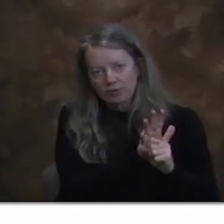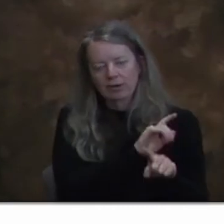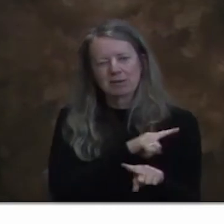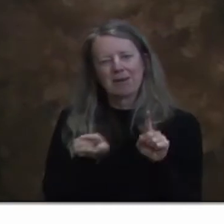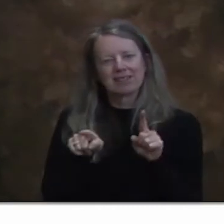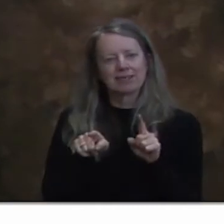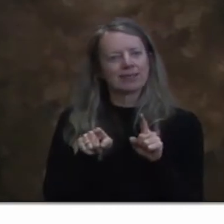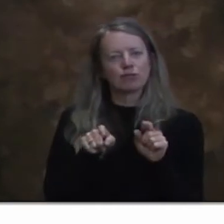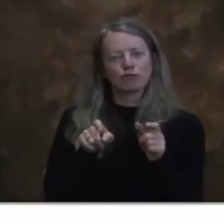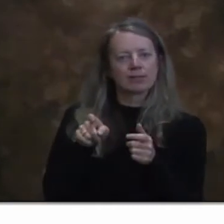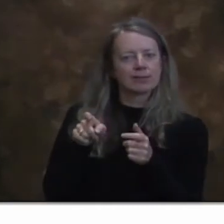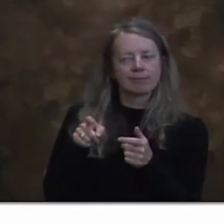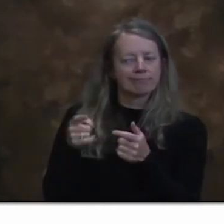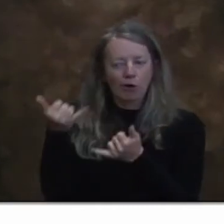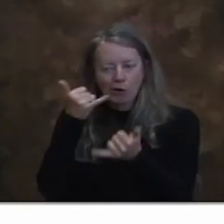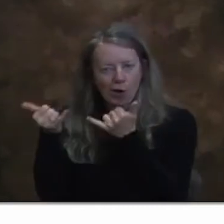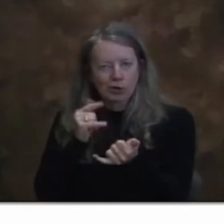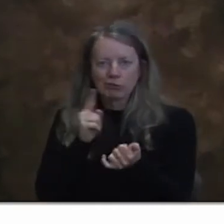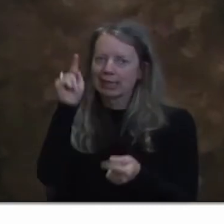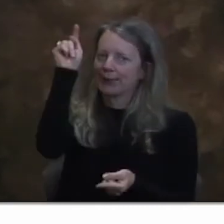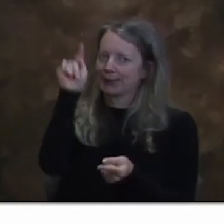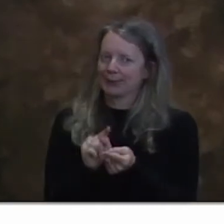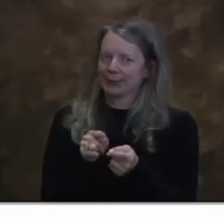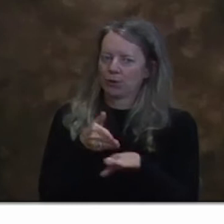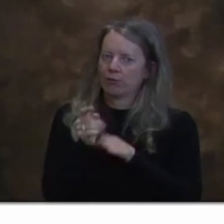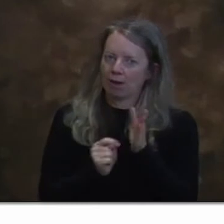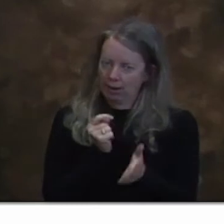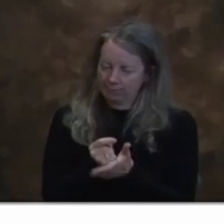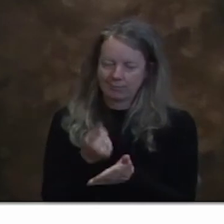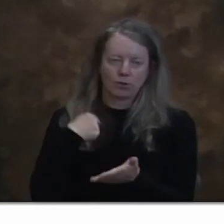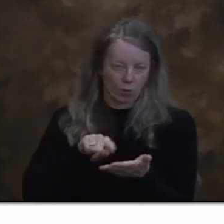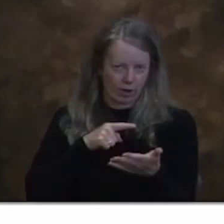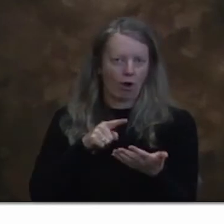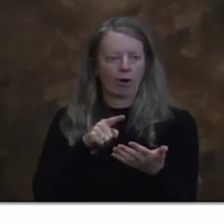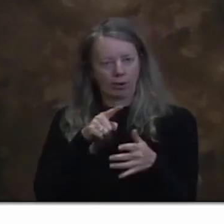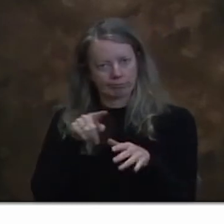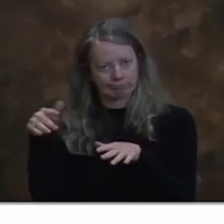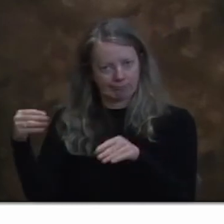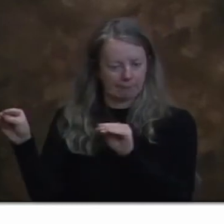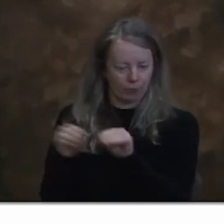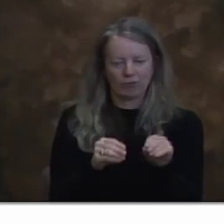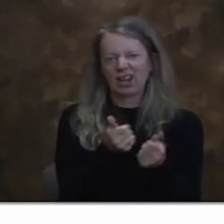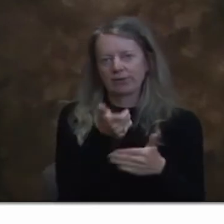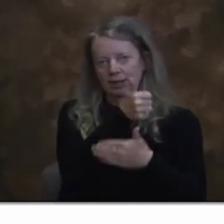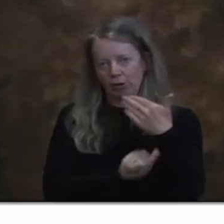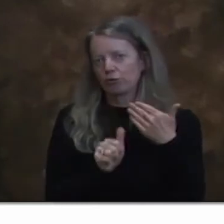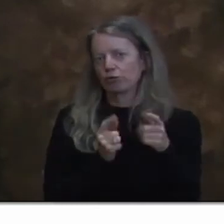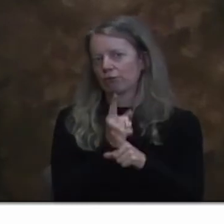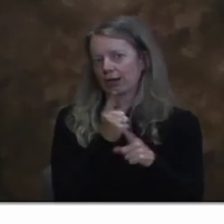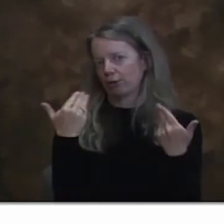needs have decreased over time, and again, just gradually integrating all of that into our normal public health